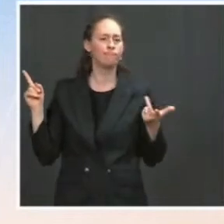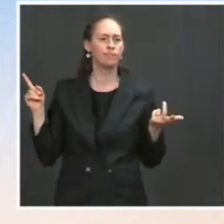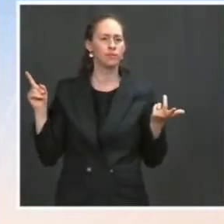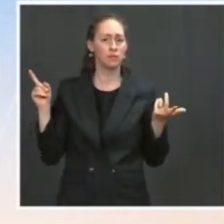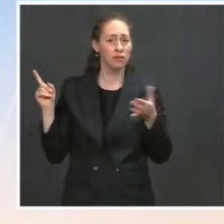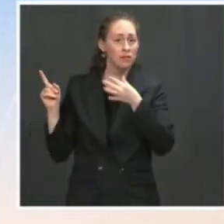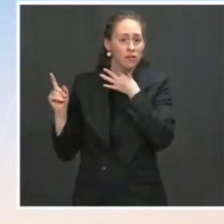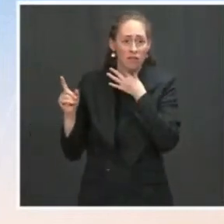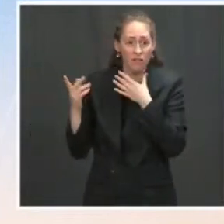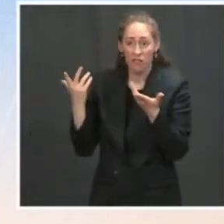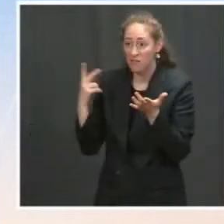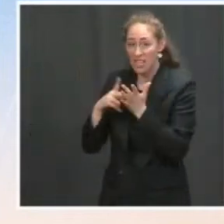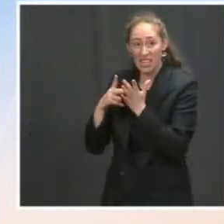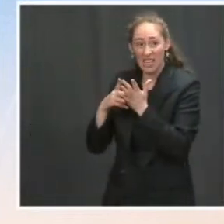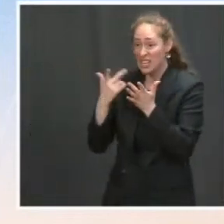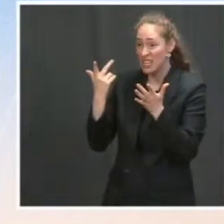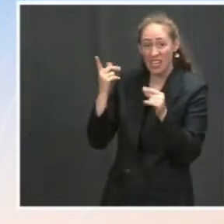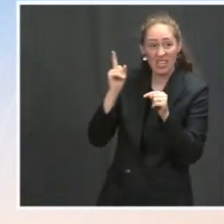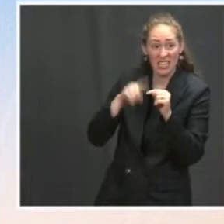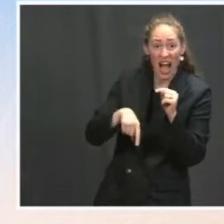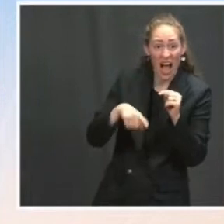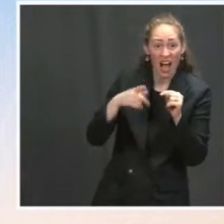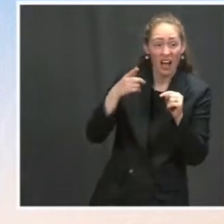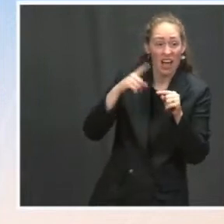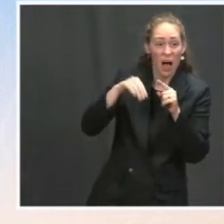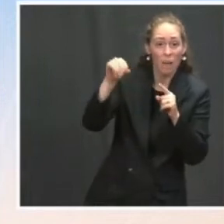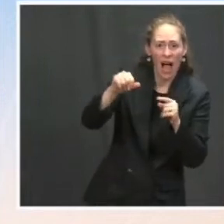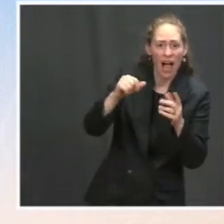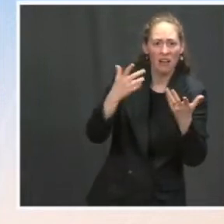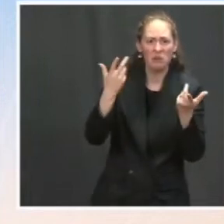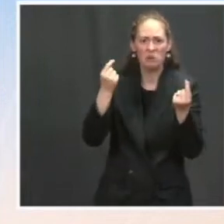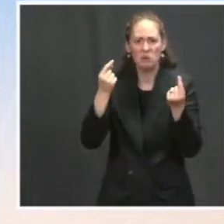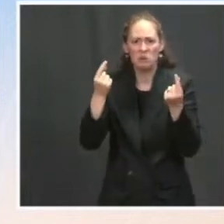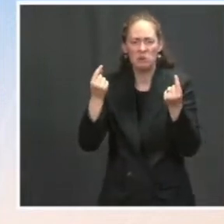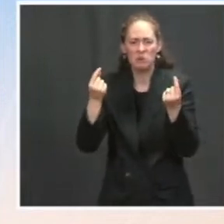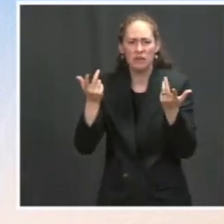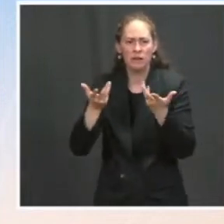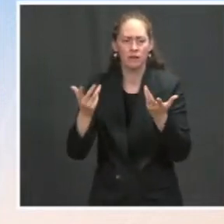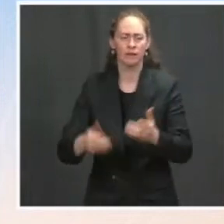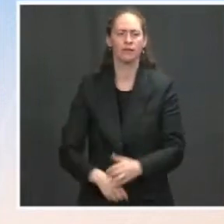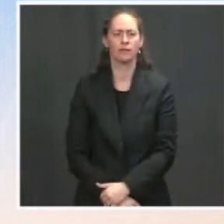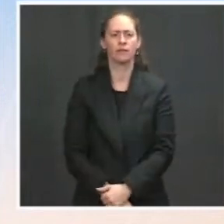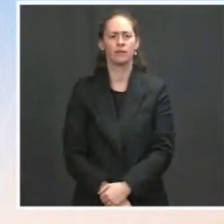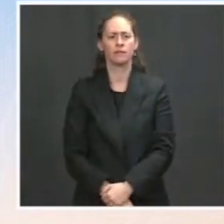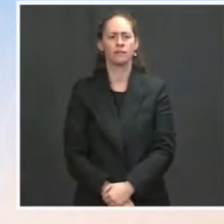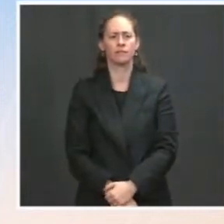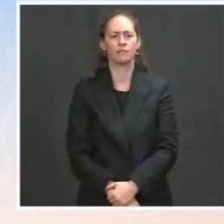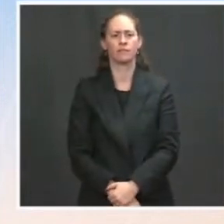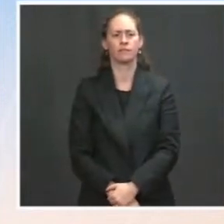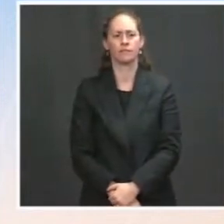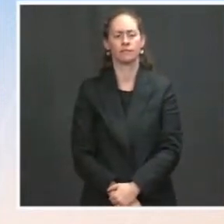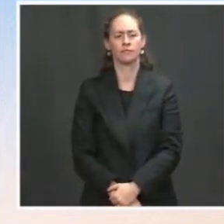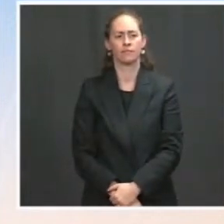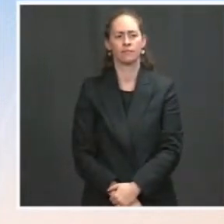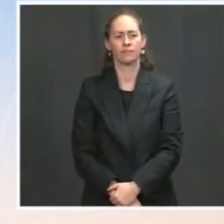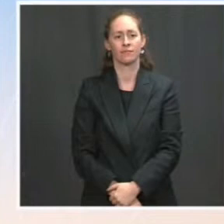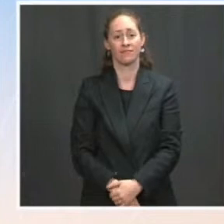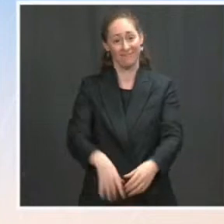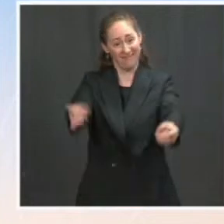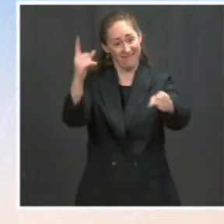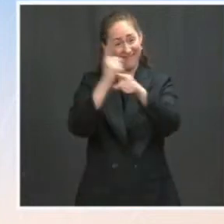Well, this is a big week ahead, Phil. So big week for someone who covered Capitol Hill and is now covering the White House. Look, I